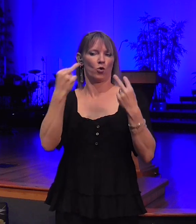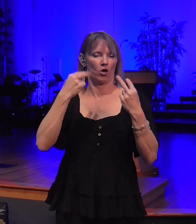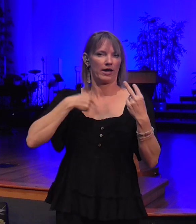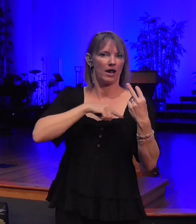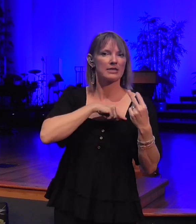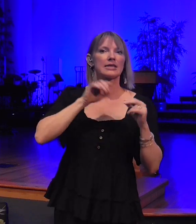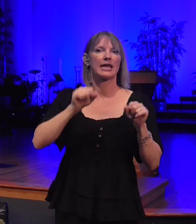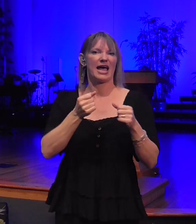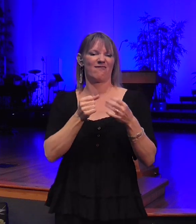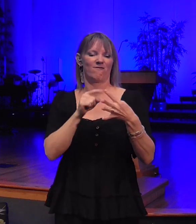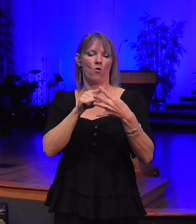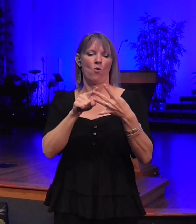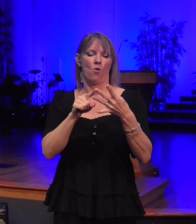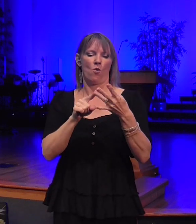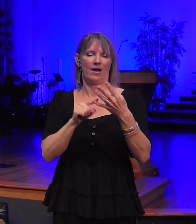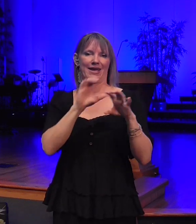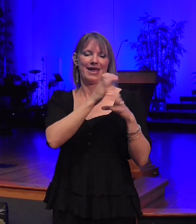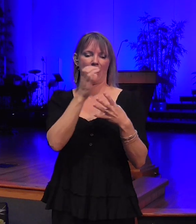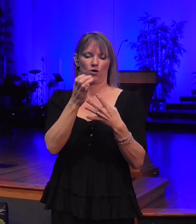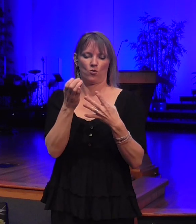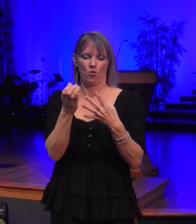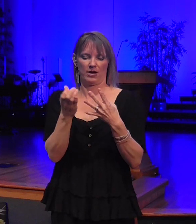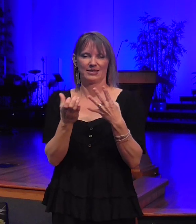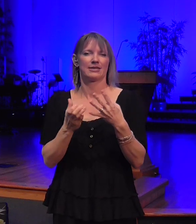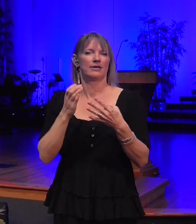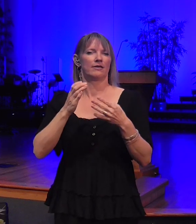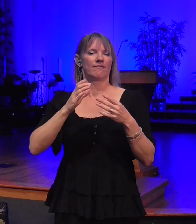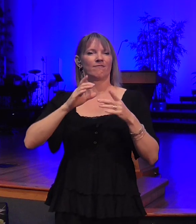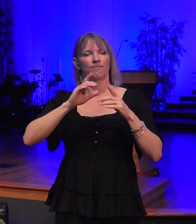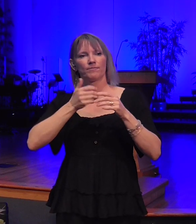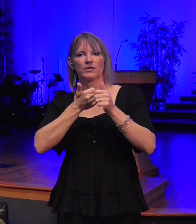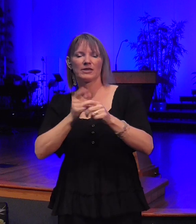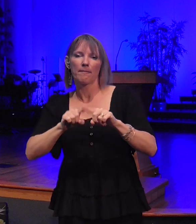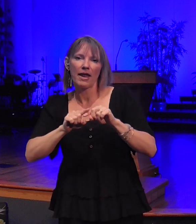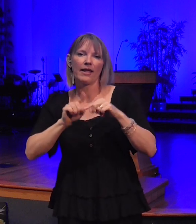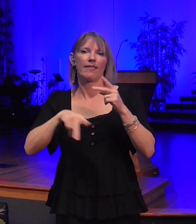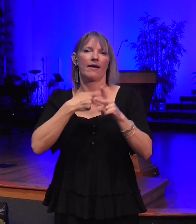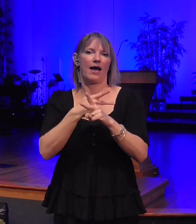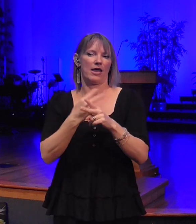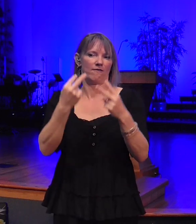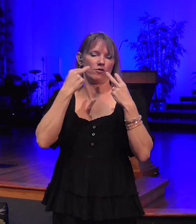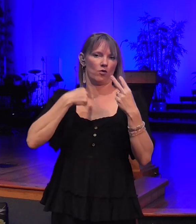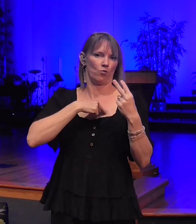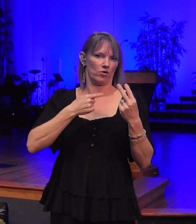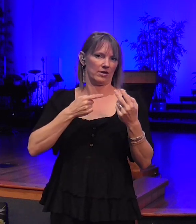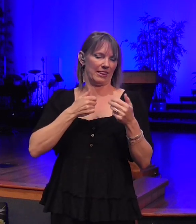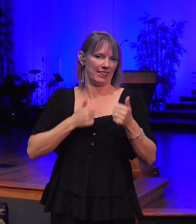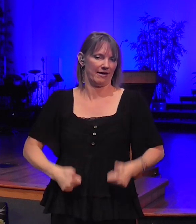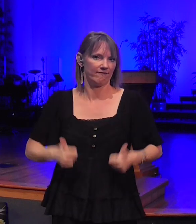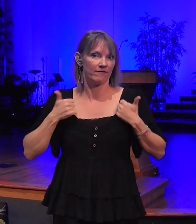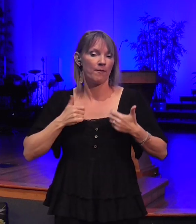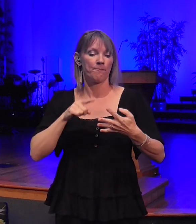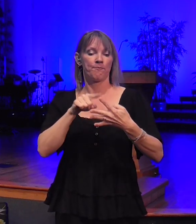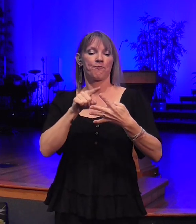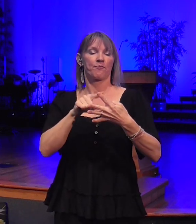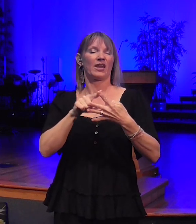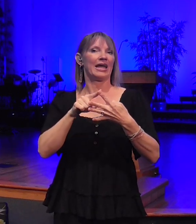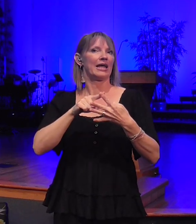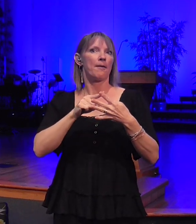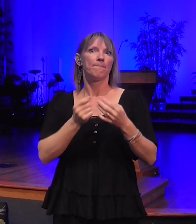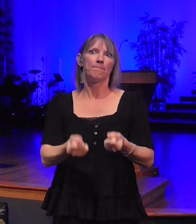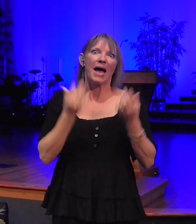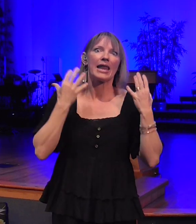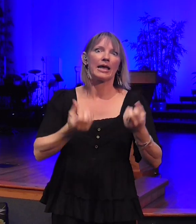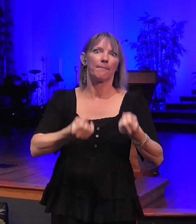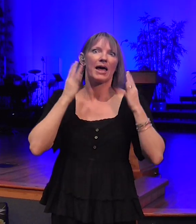4 categories according to the kind of look we wish to live under. The first category longs for the look of an infinite number of